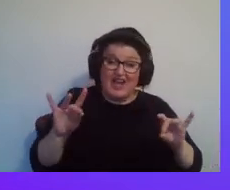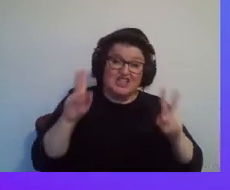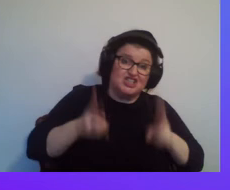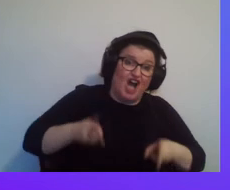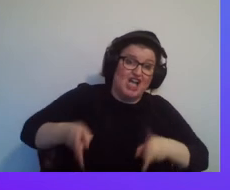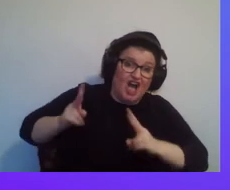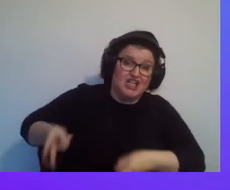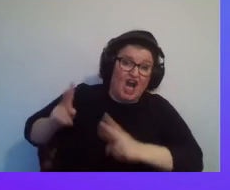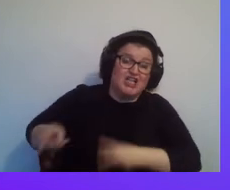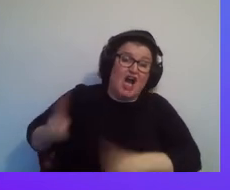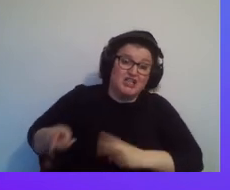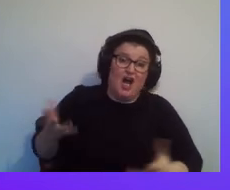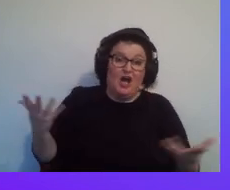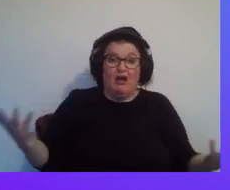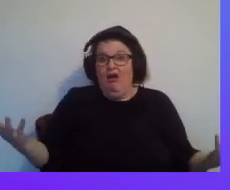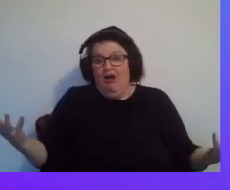numbers? What say the voice